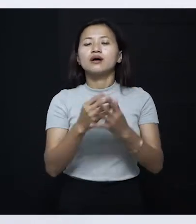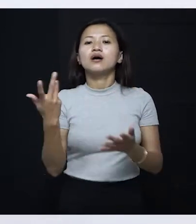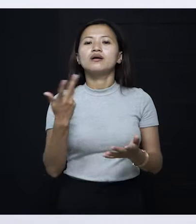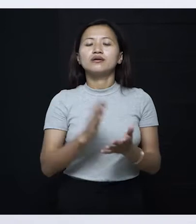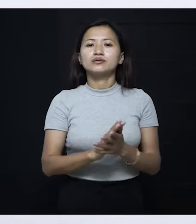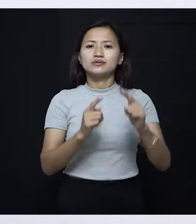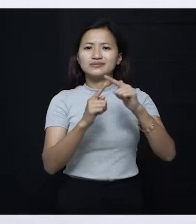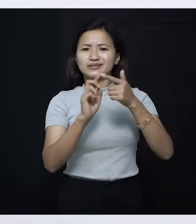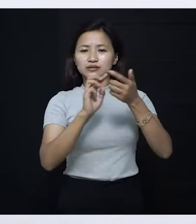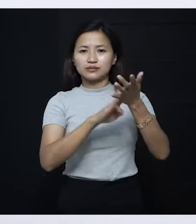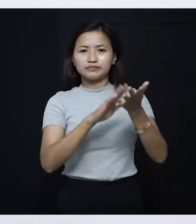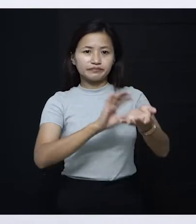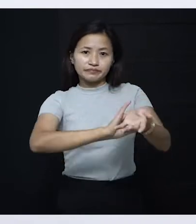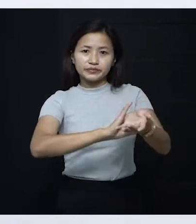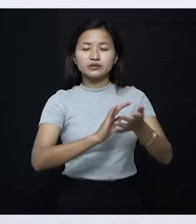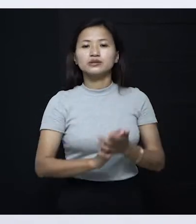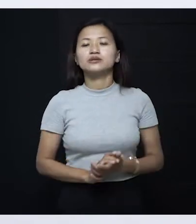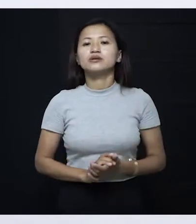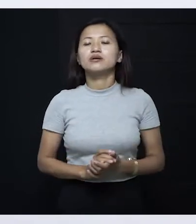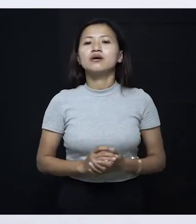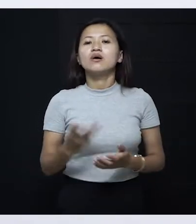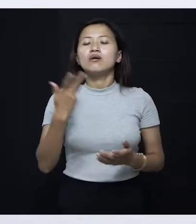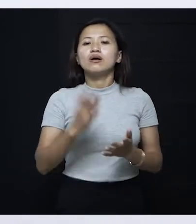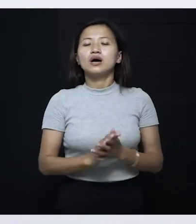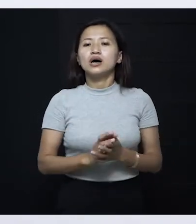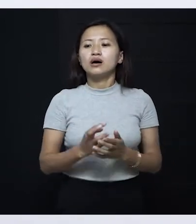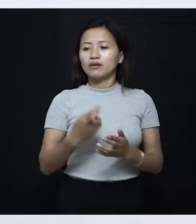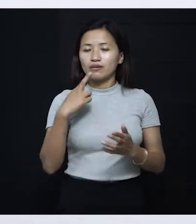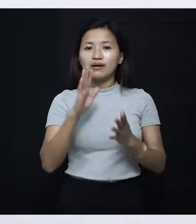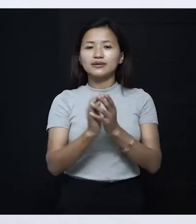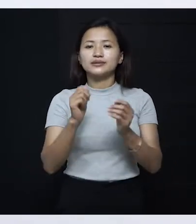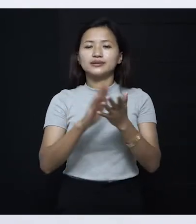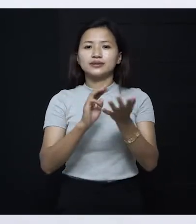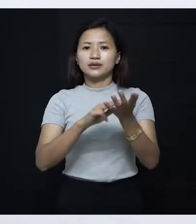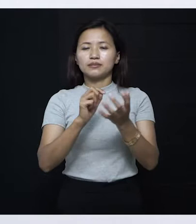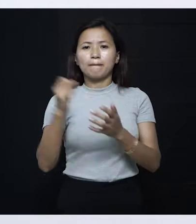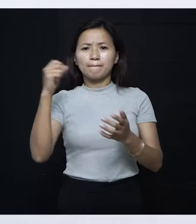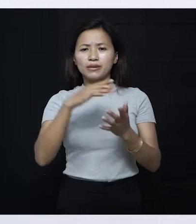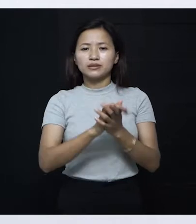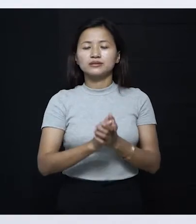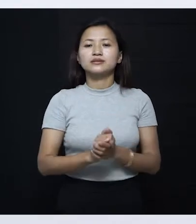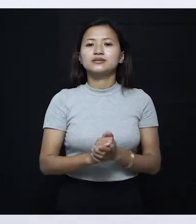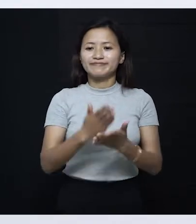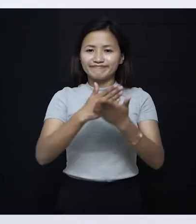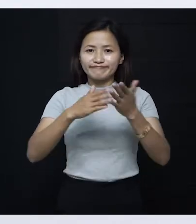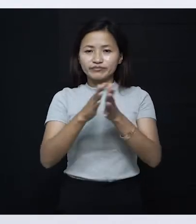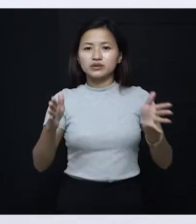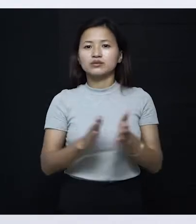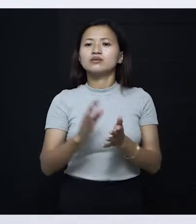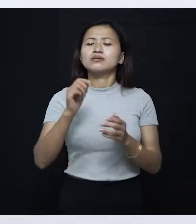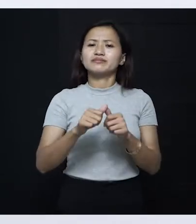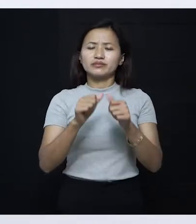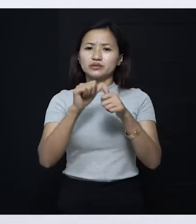the temperature, what is the temperature, or how are the months divided, that is according to the weather, or